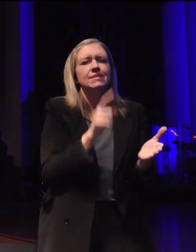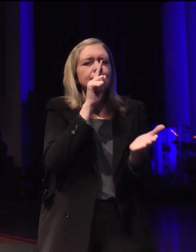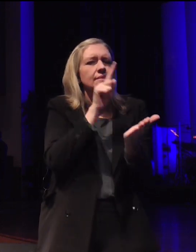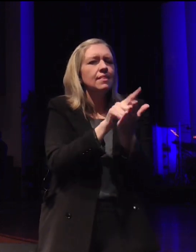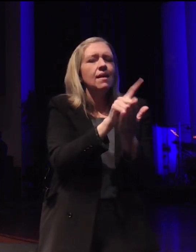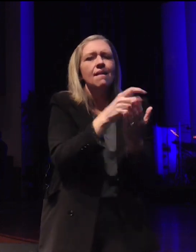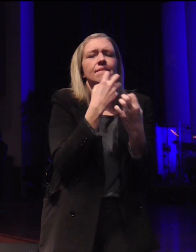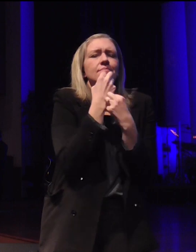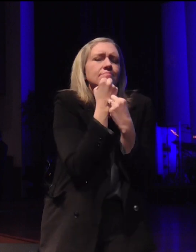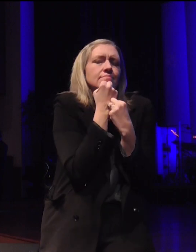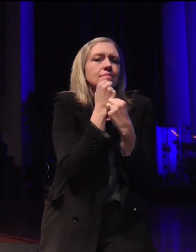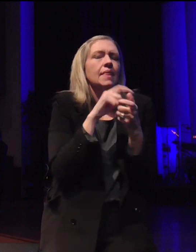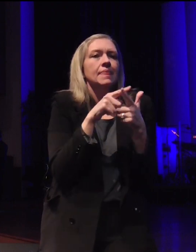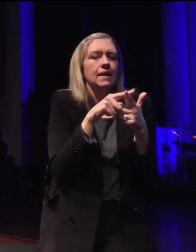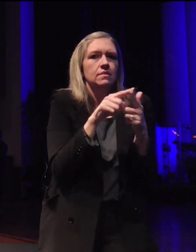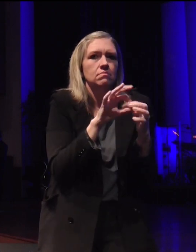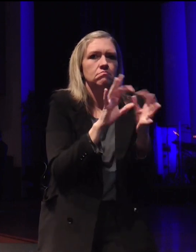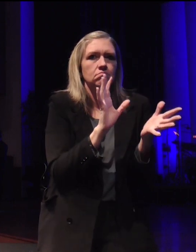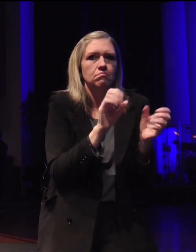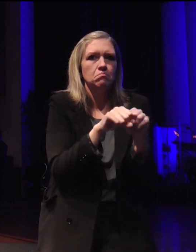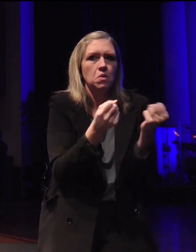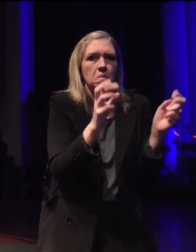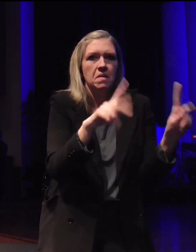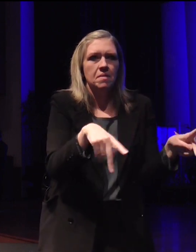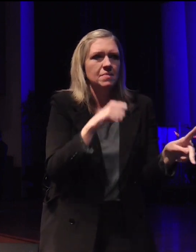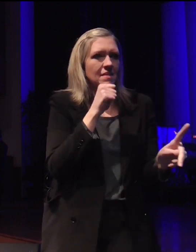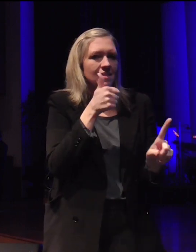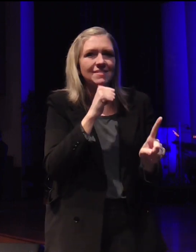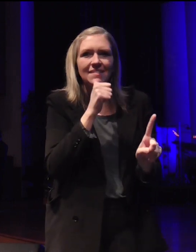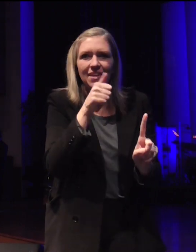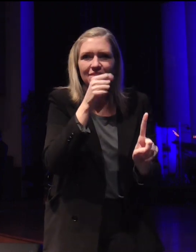so profound, and then no, they were not the right one?